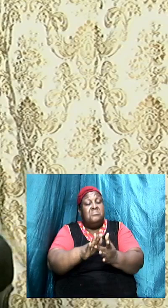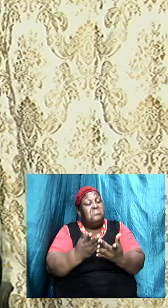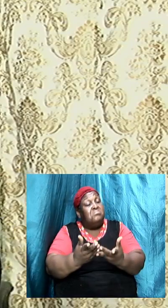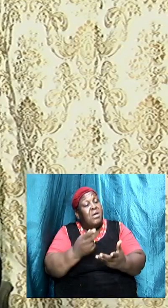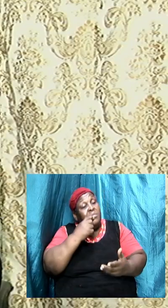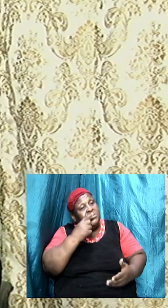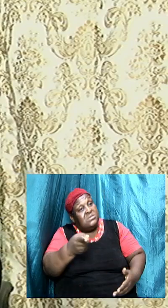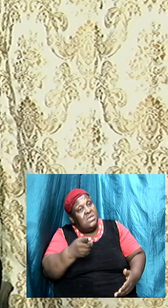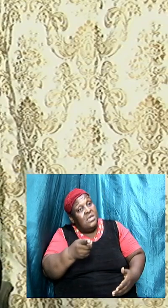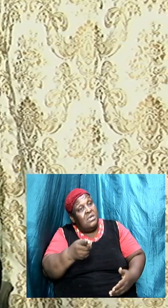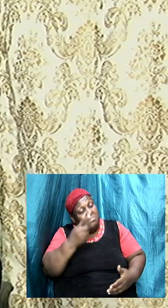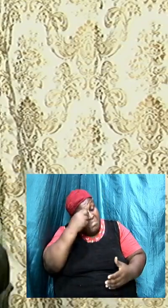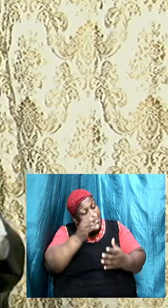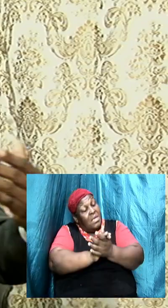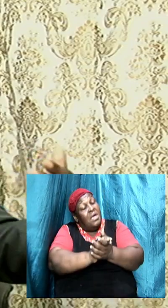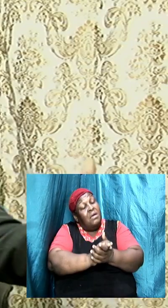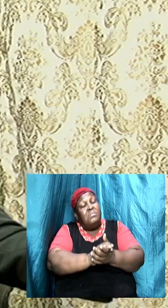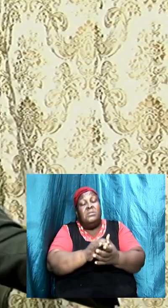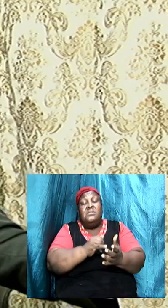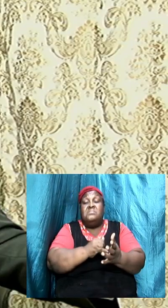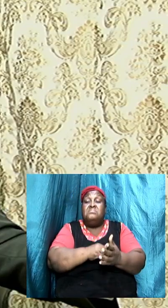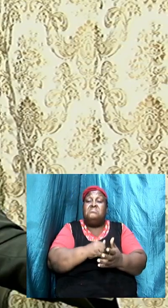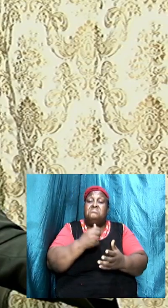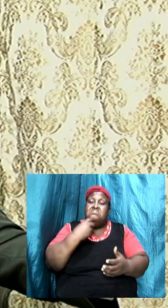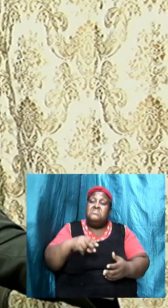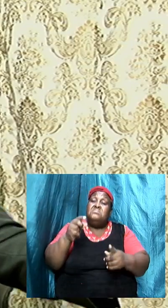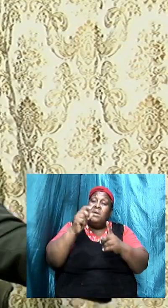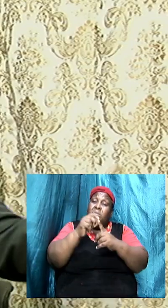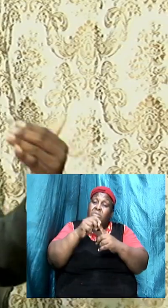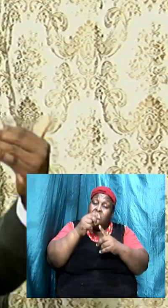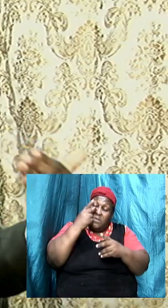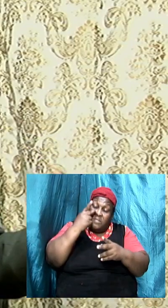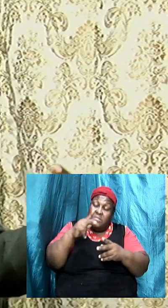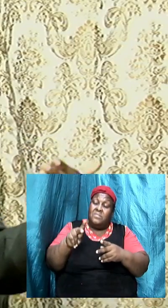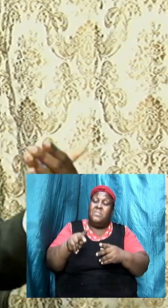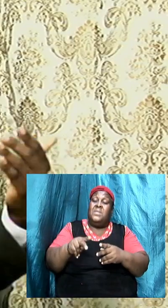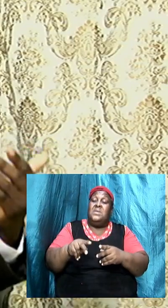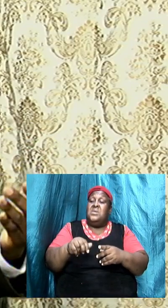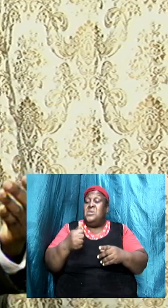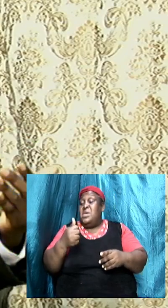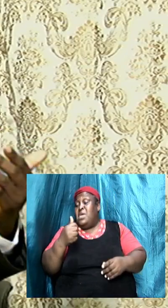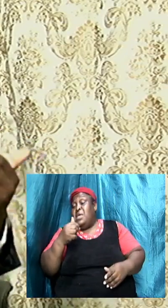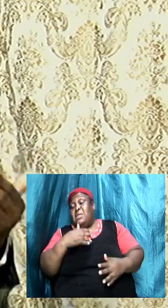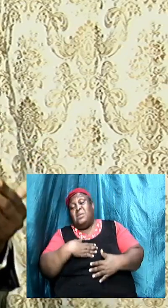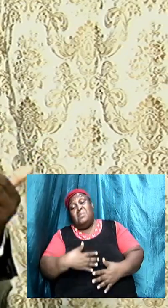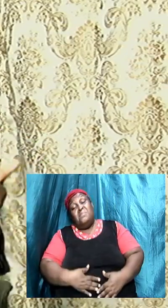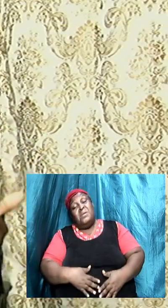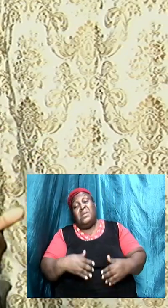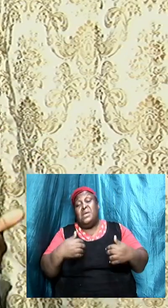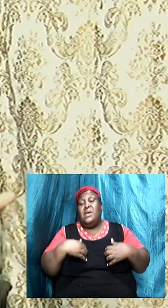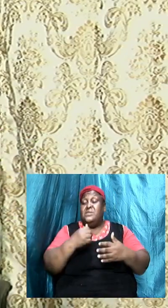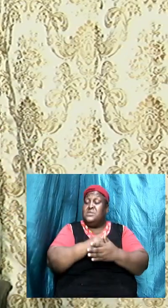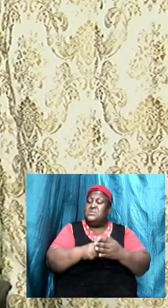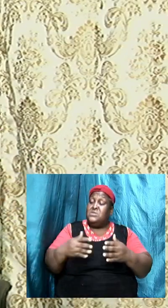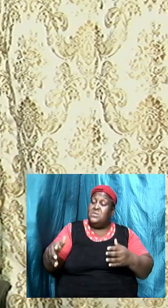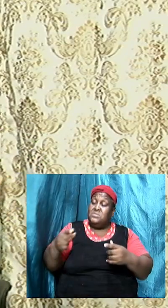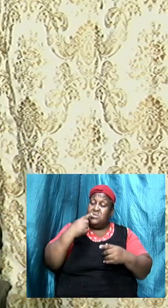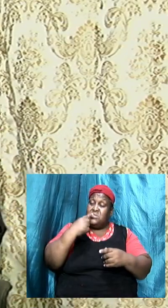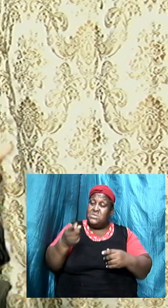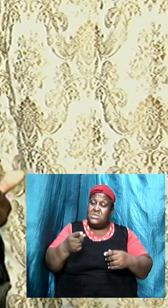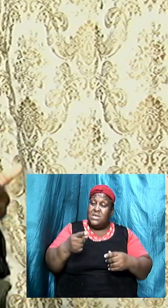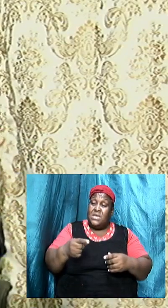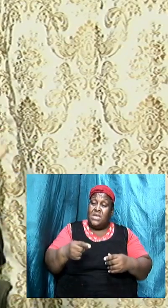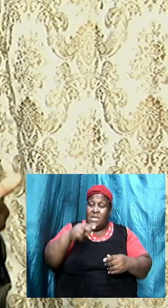say? I believe it. This is my worldview. So anybody who have something to say that, look